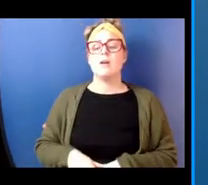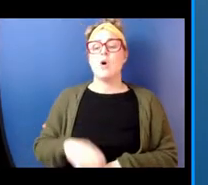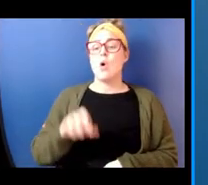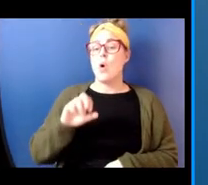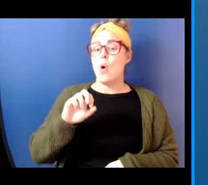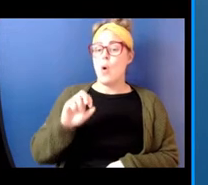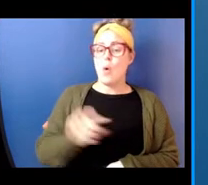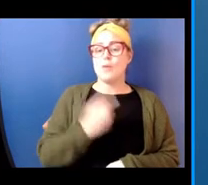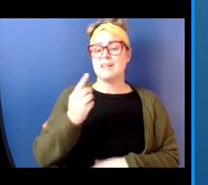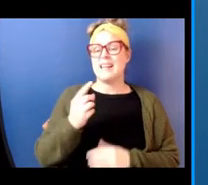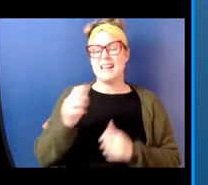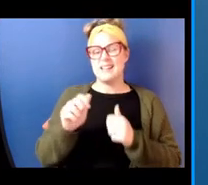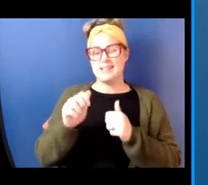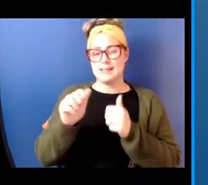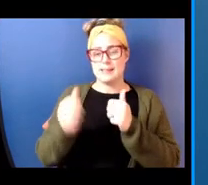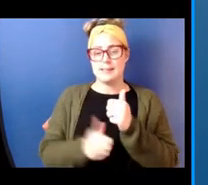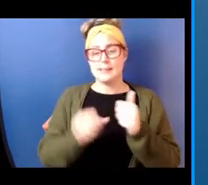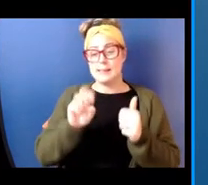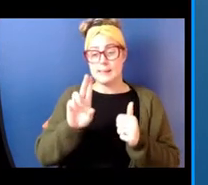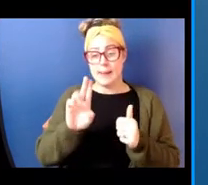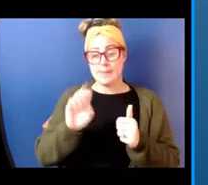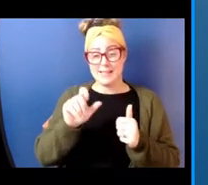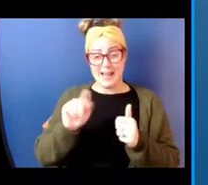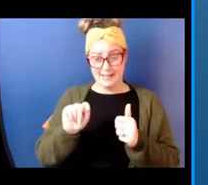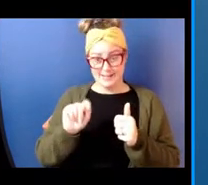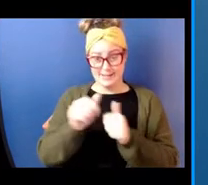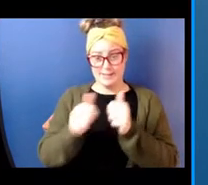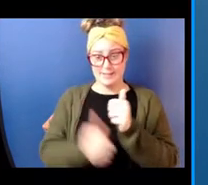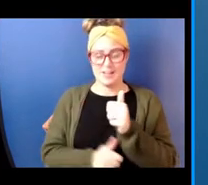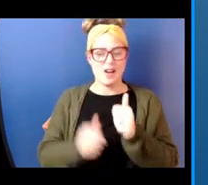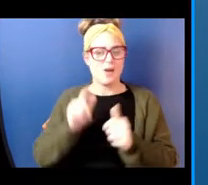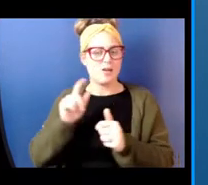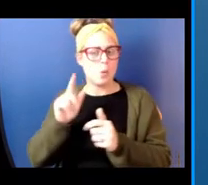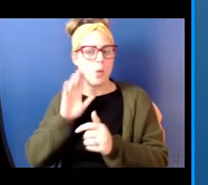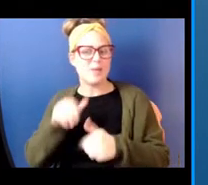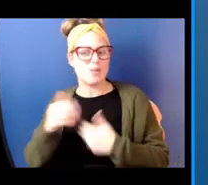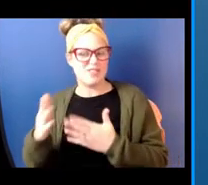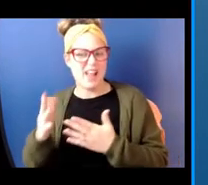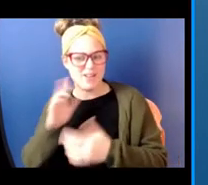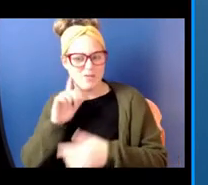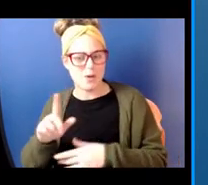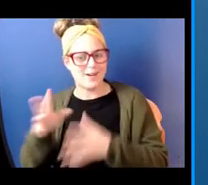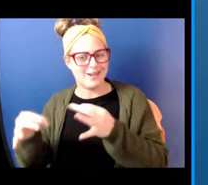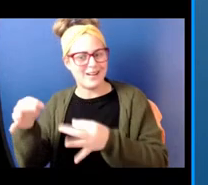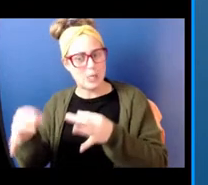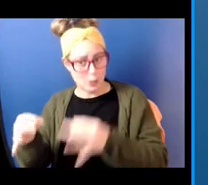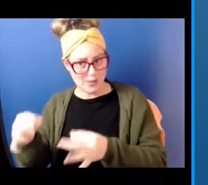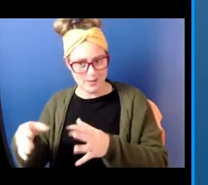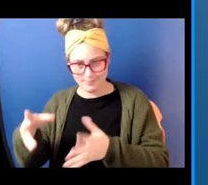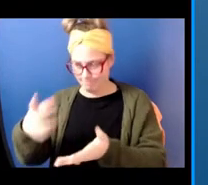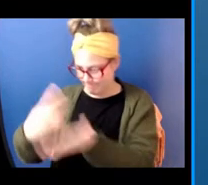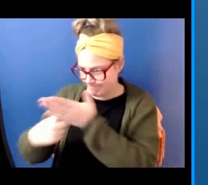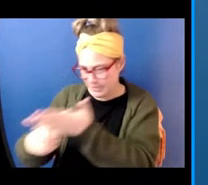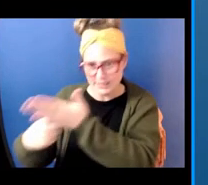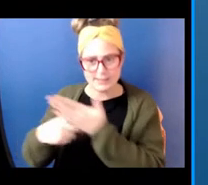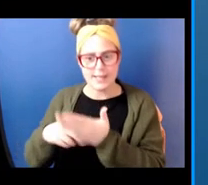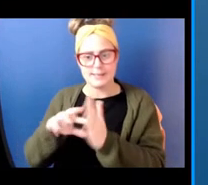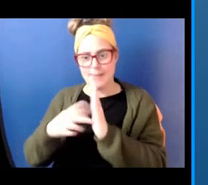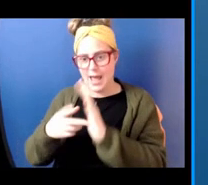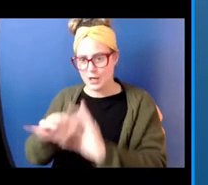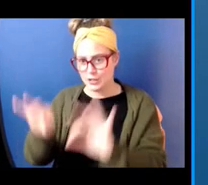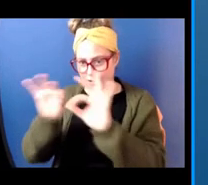and the purpose of these changes provides us the flexibility to address matters in this fashion